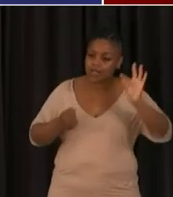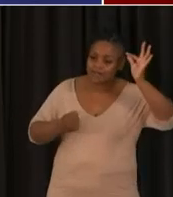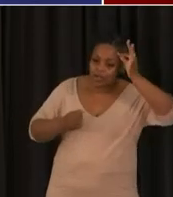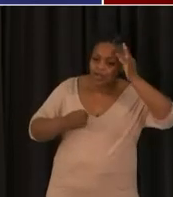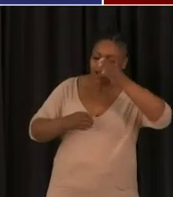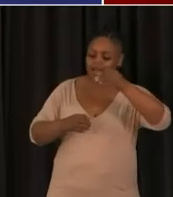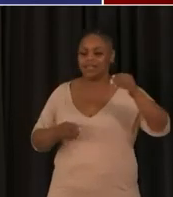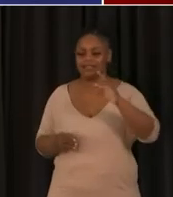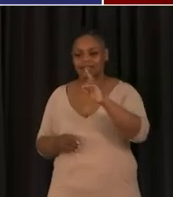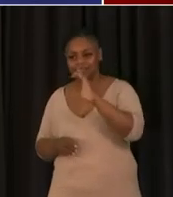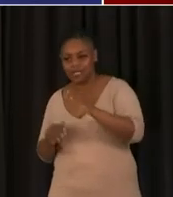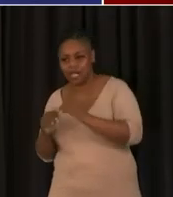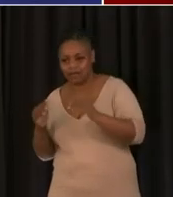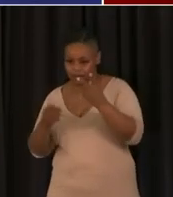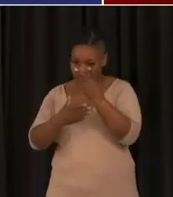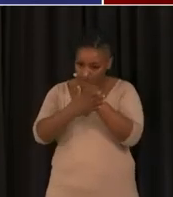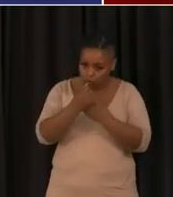program.